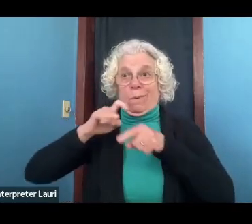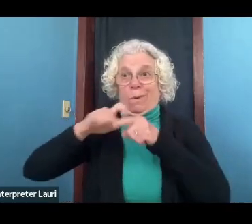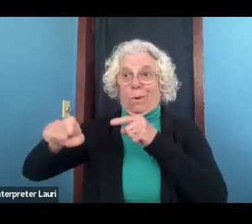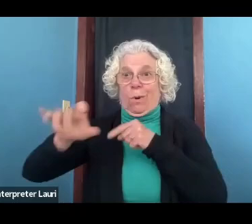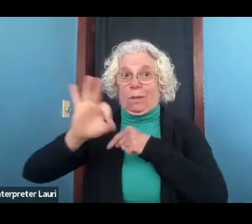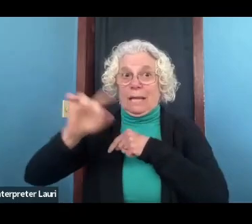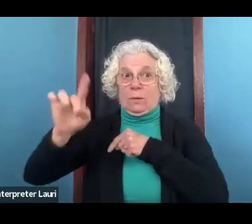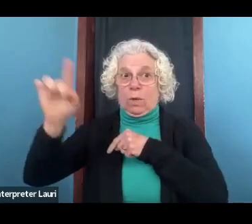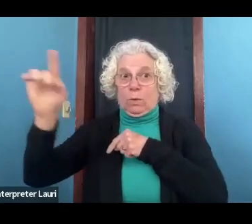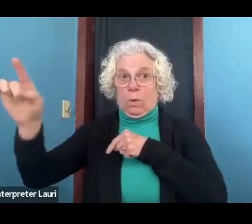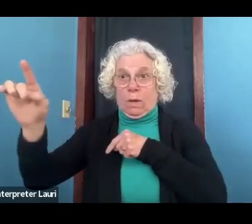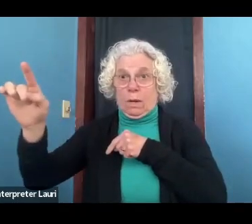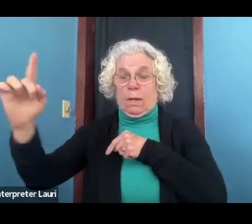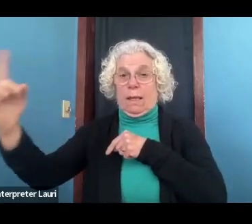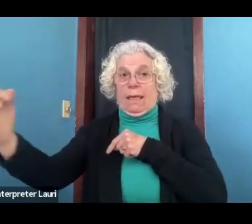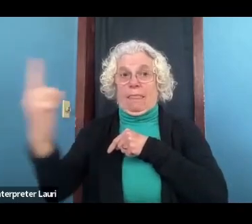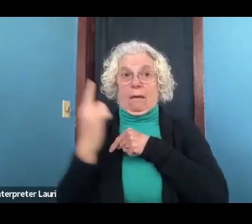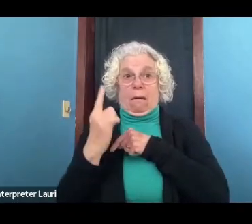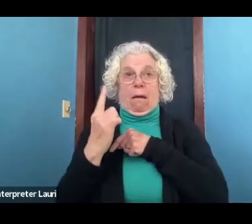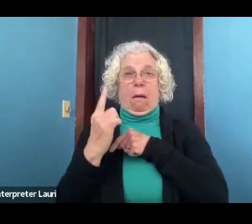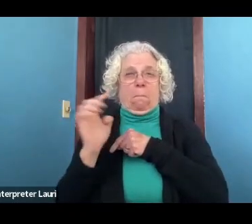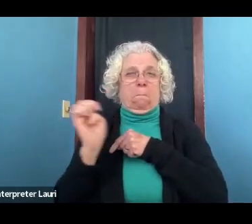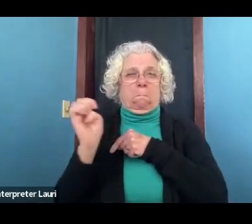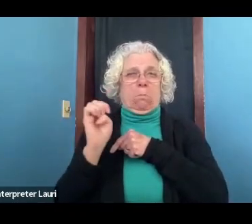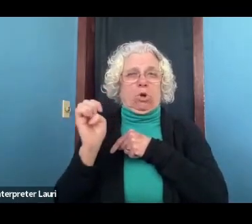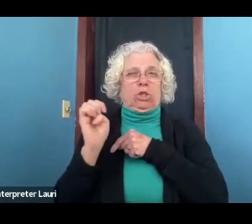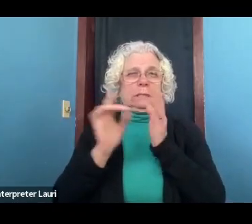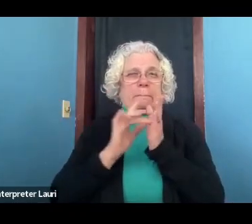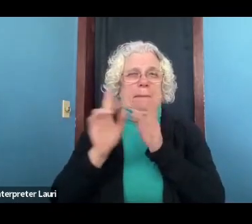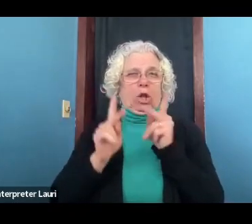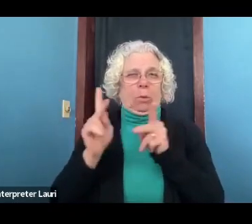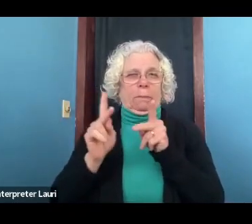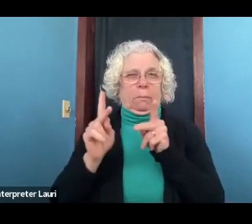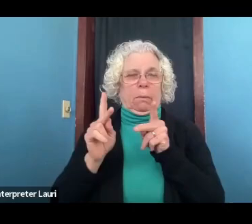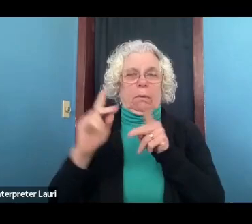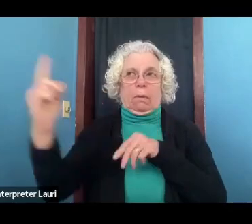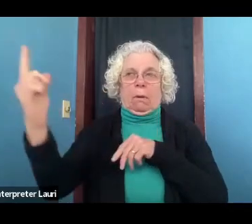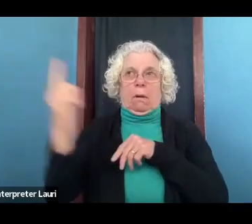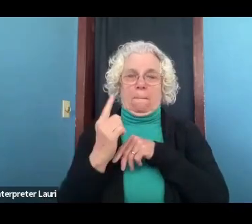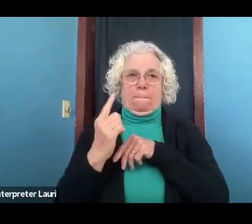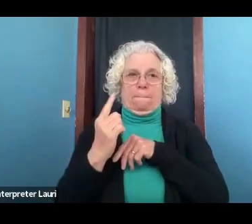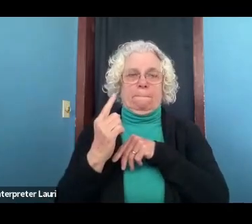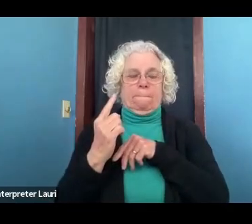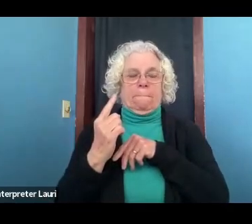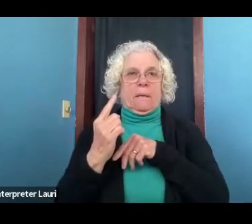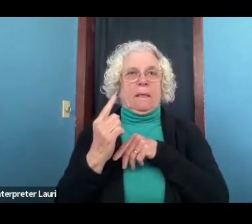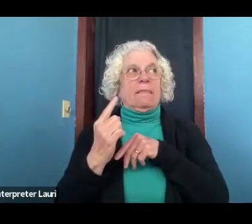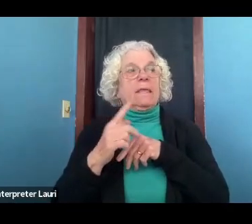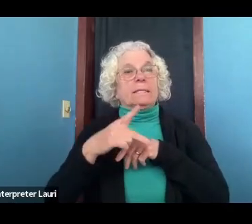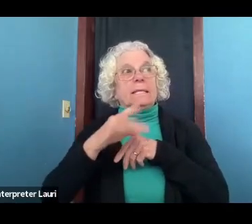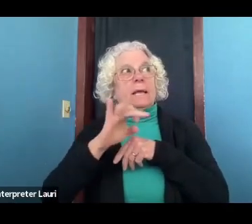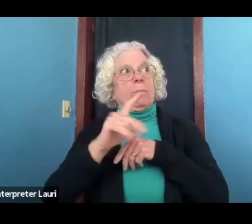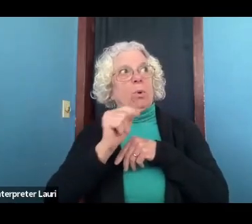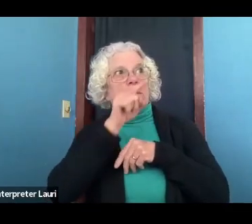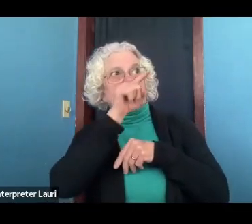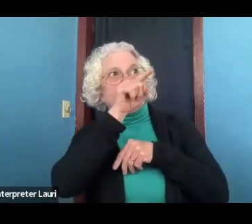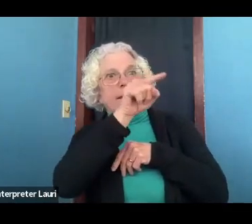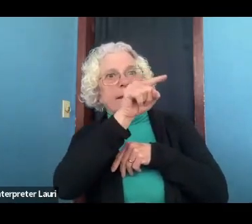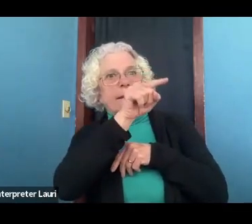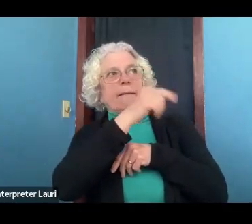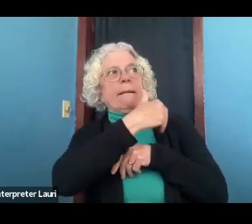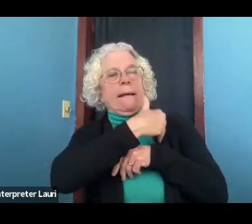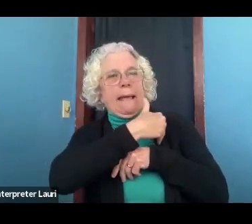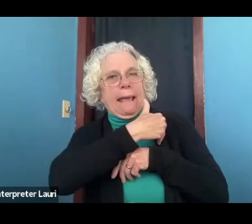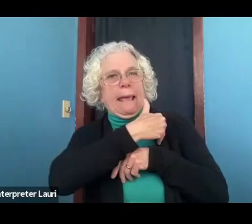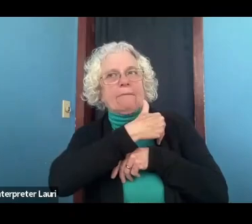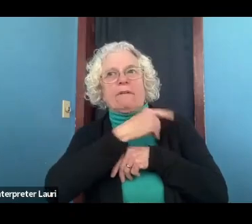have a post in a place where the EMTs know to look, they'll look at it and they will follow it. So